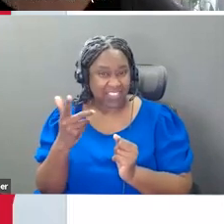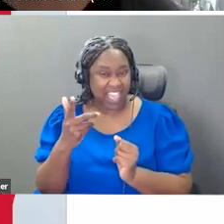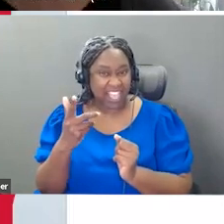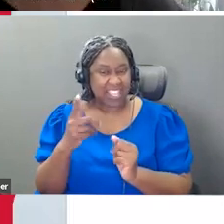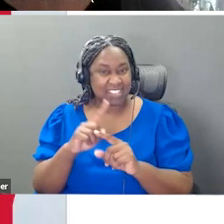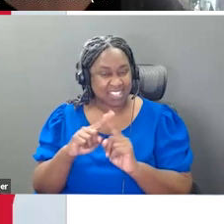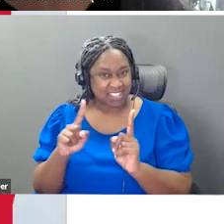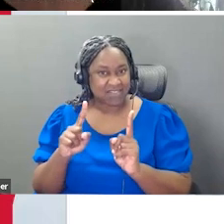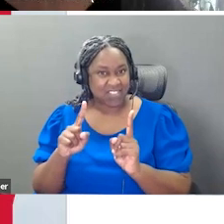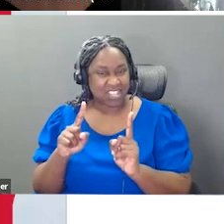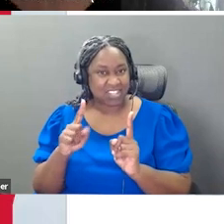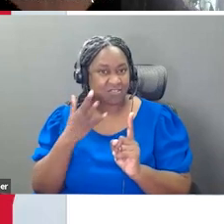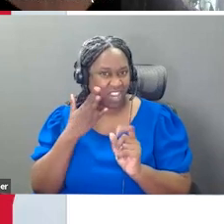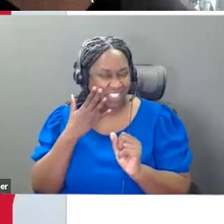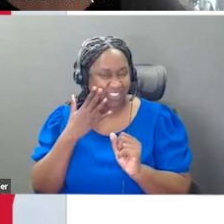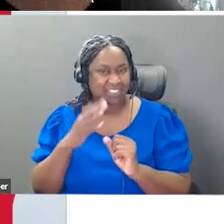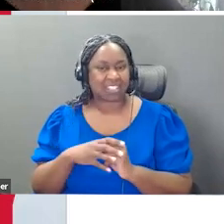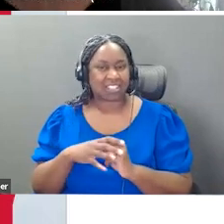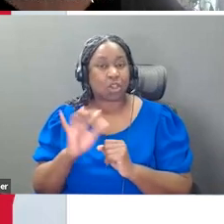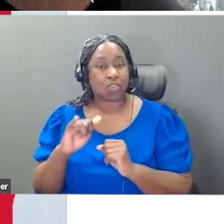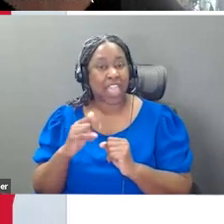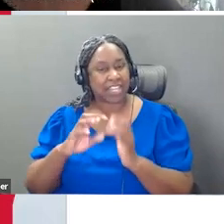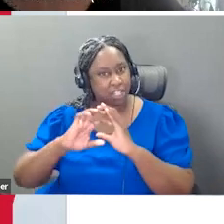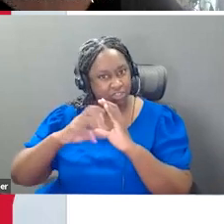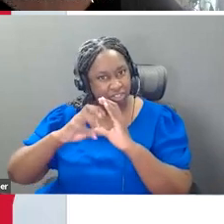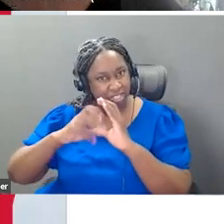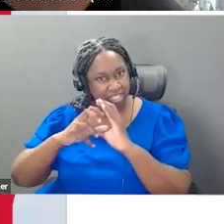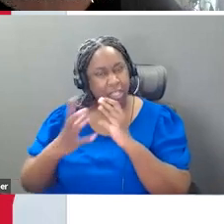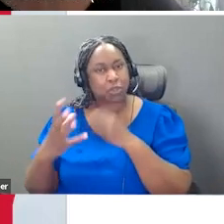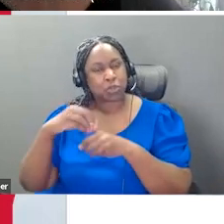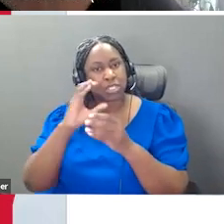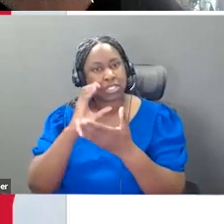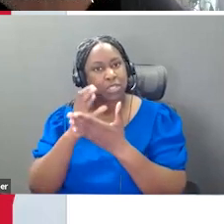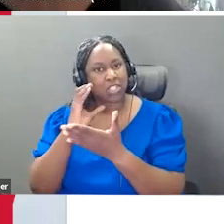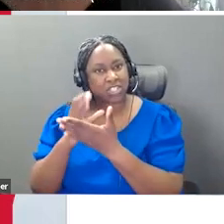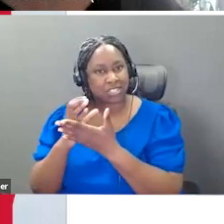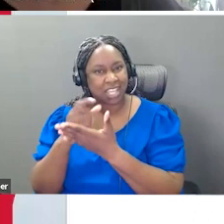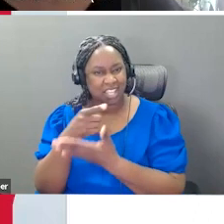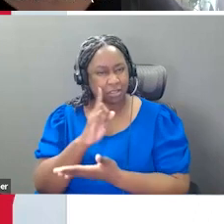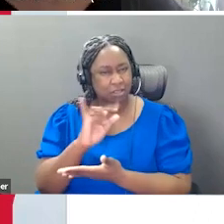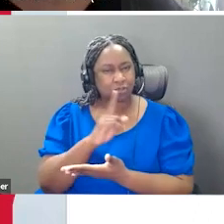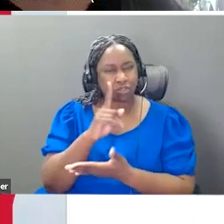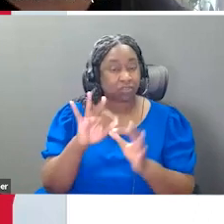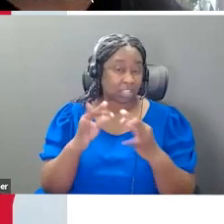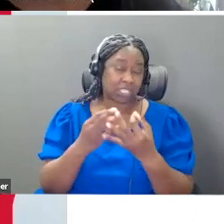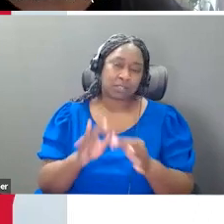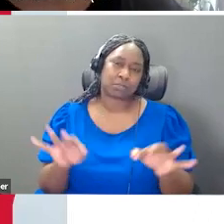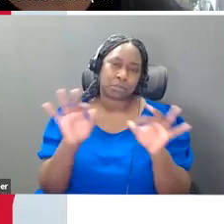bringing that intersectionality in to the images and really featuring people who look like real families is very important.